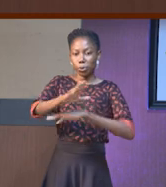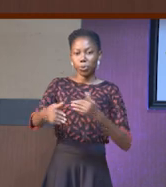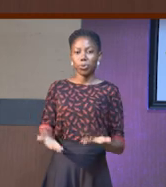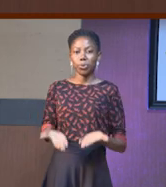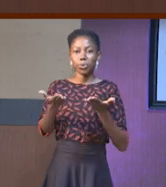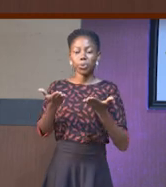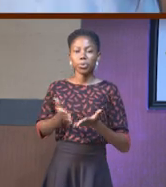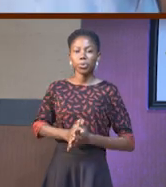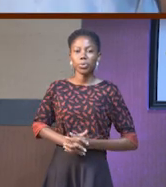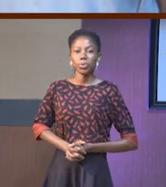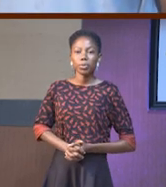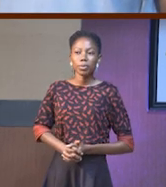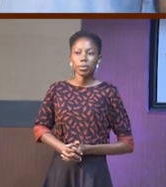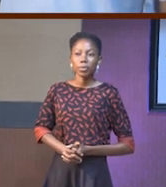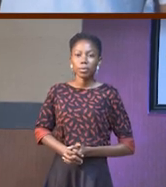rise.